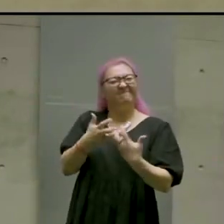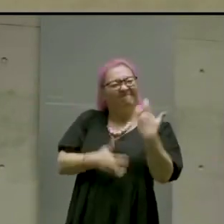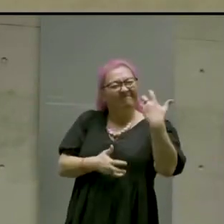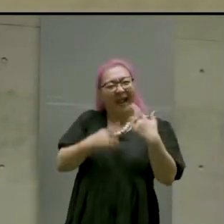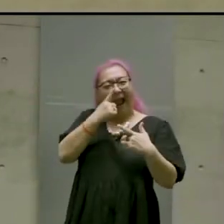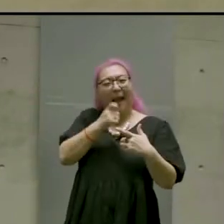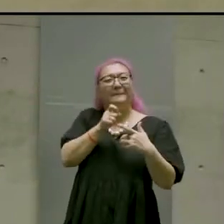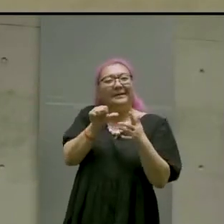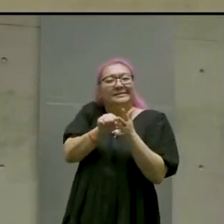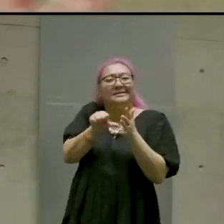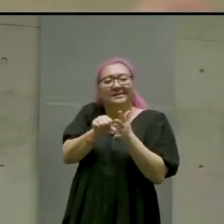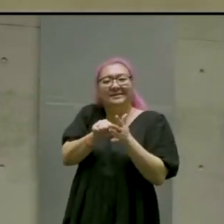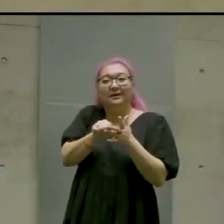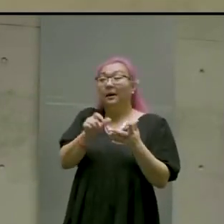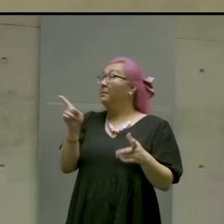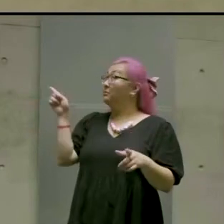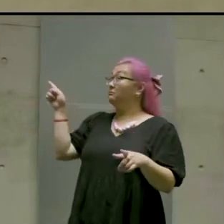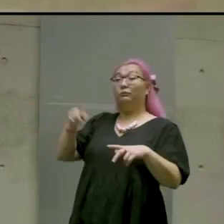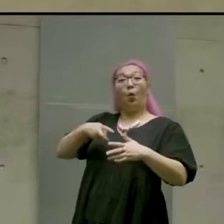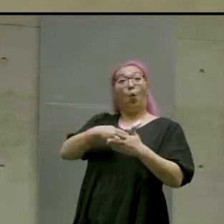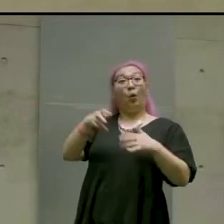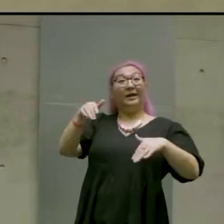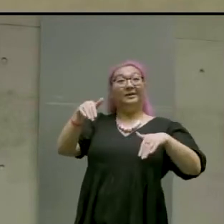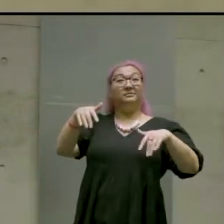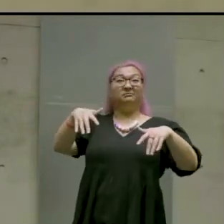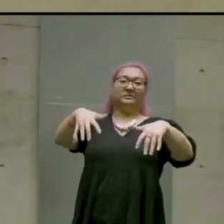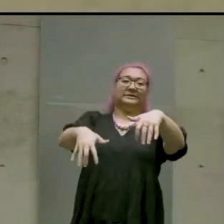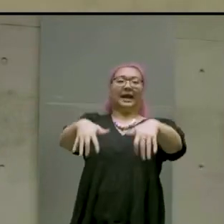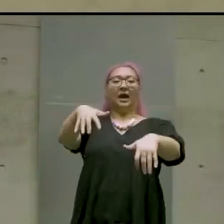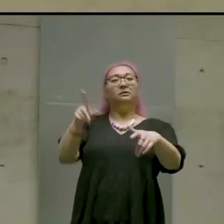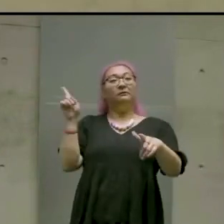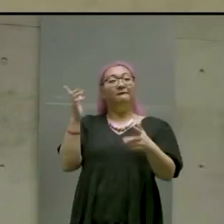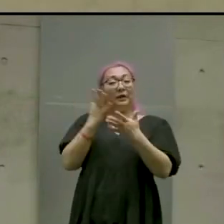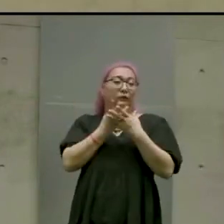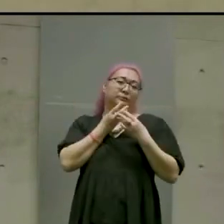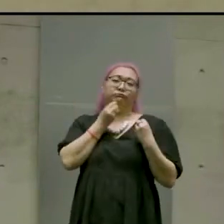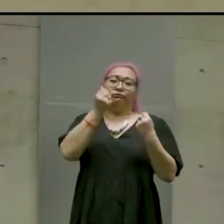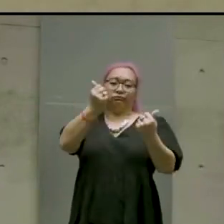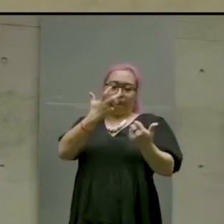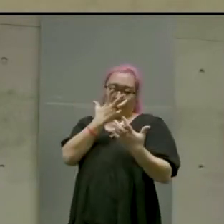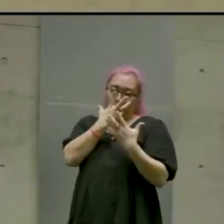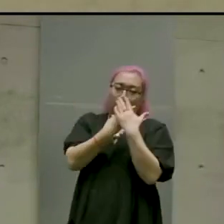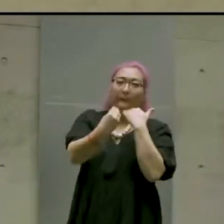and answering things in a Lee-like way, no matter what the player choice was.